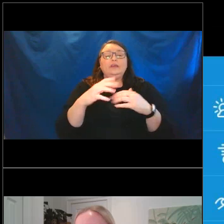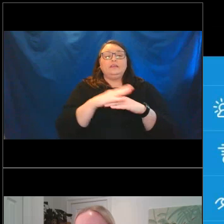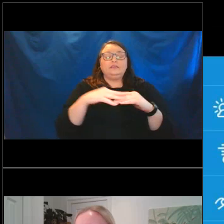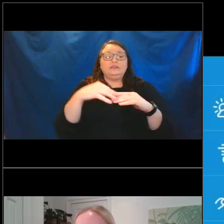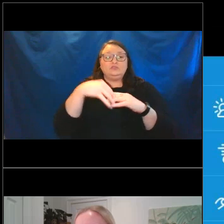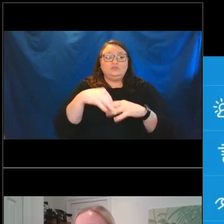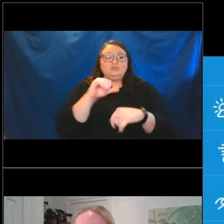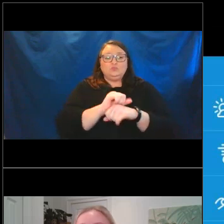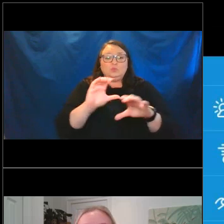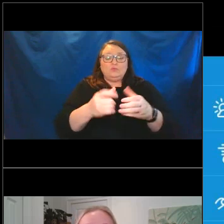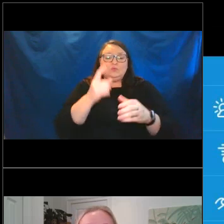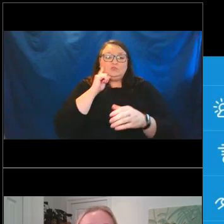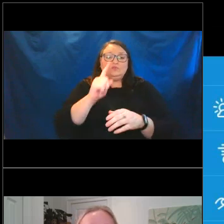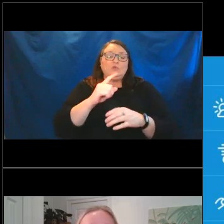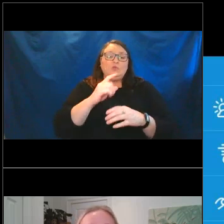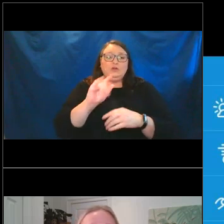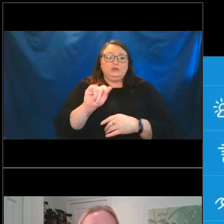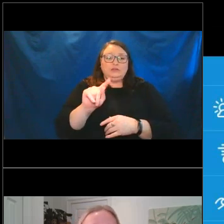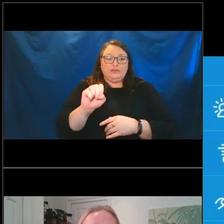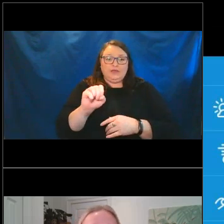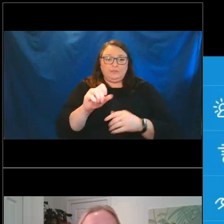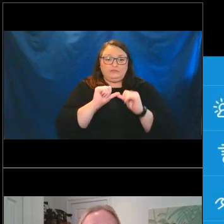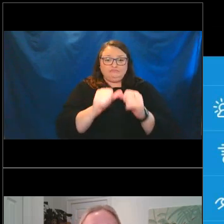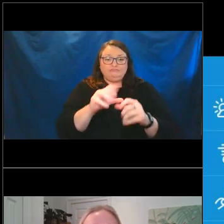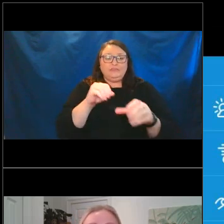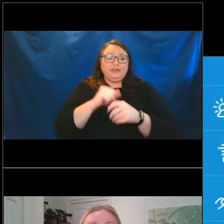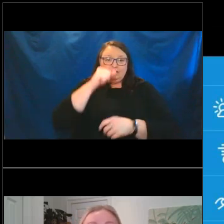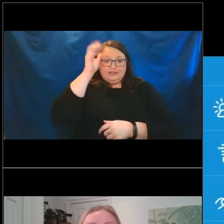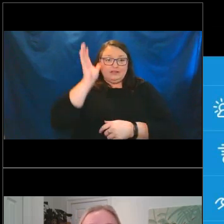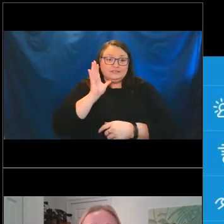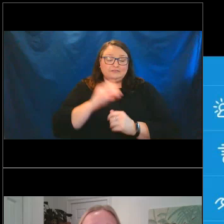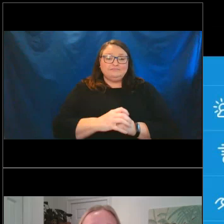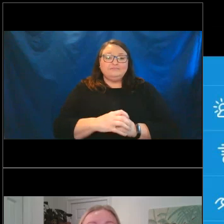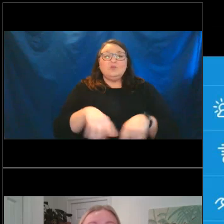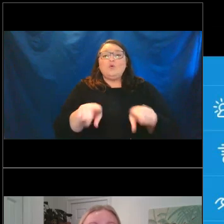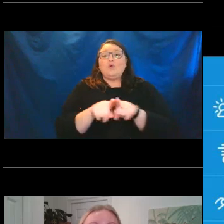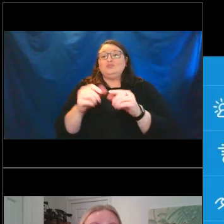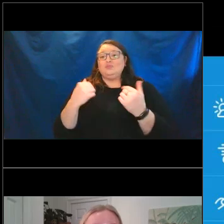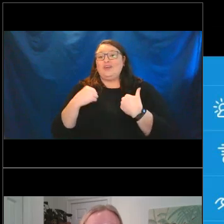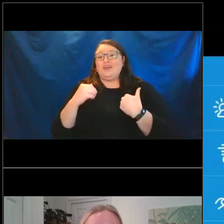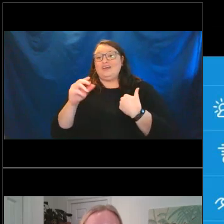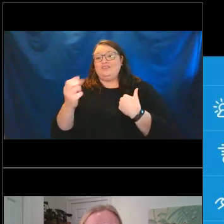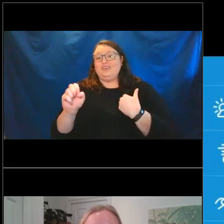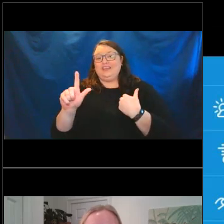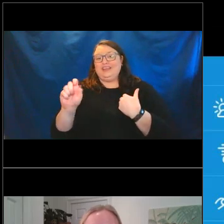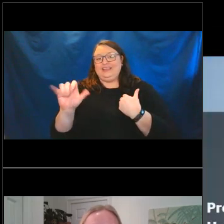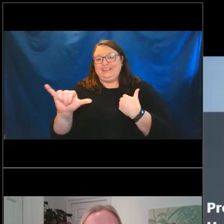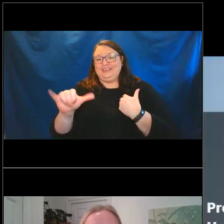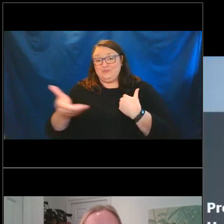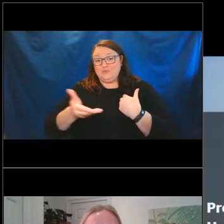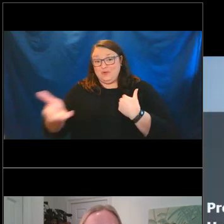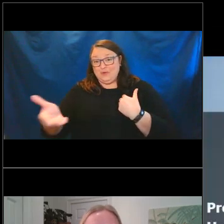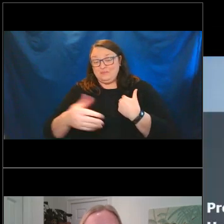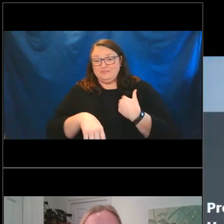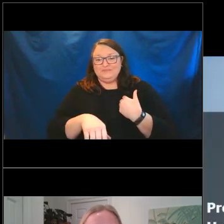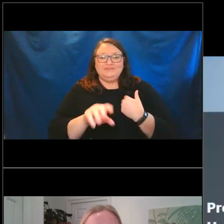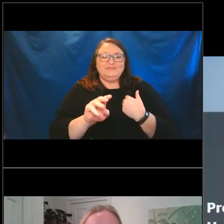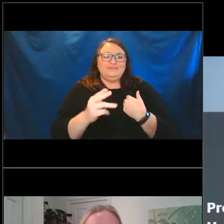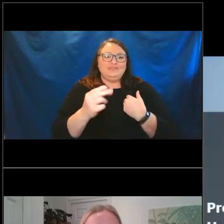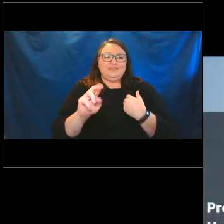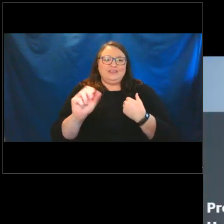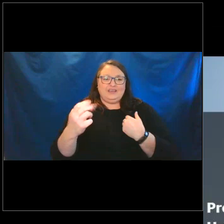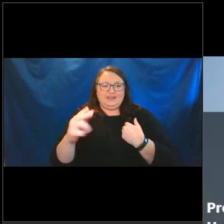workforce for climate resilience in Alaska. And we also have Haley. Welcome. Yeah. Thanks, Mary. Yeah, I'm joined